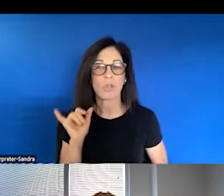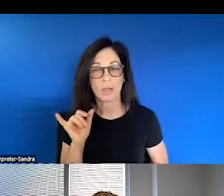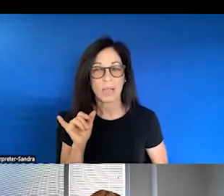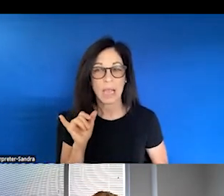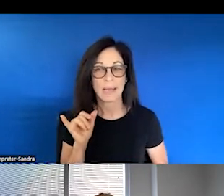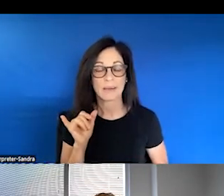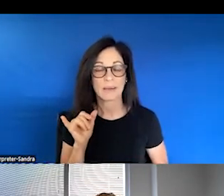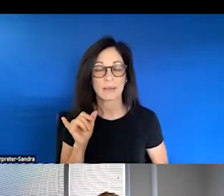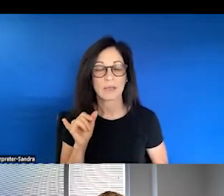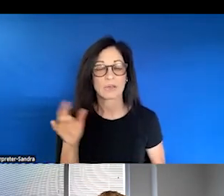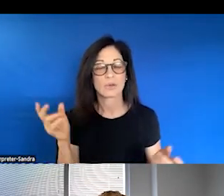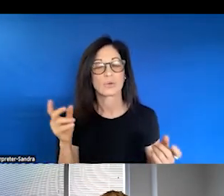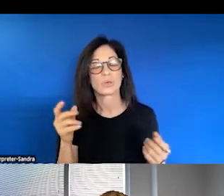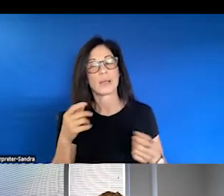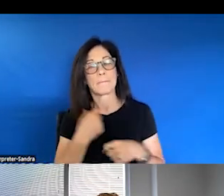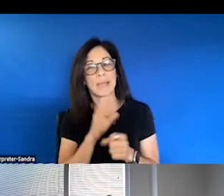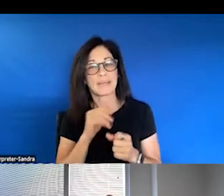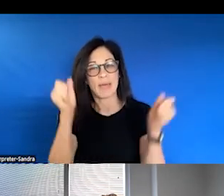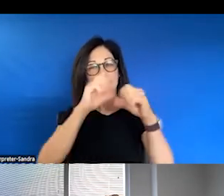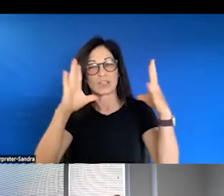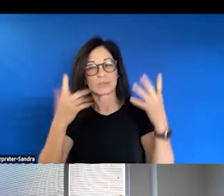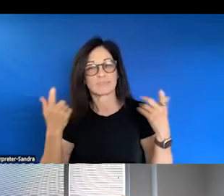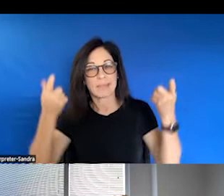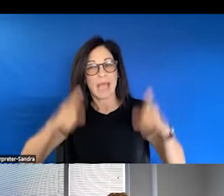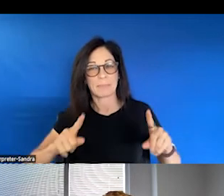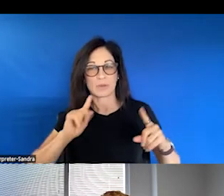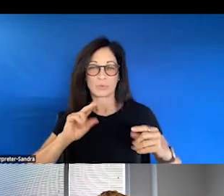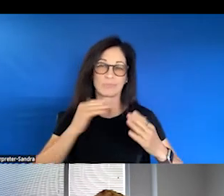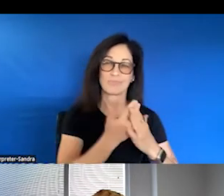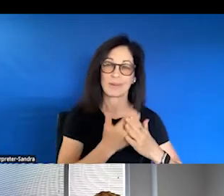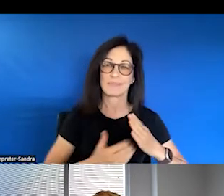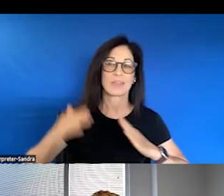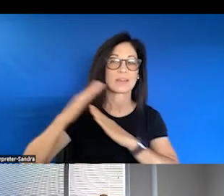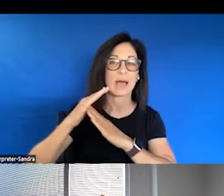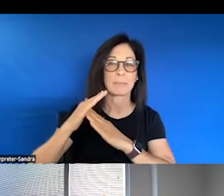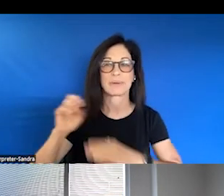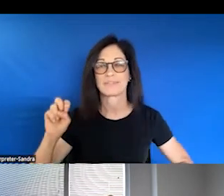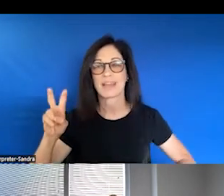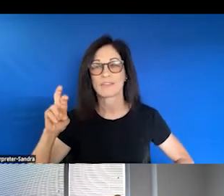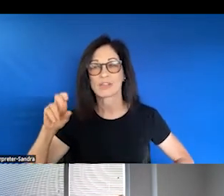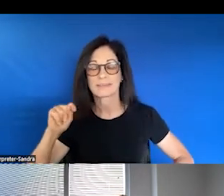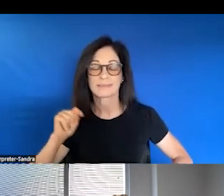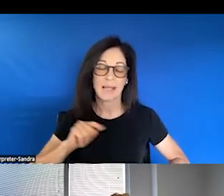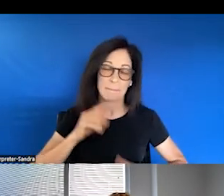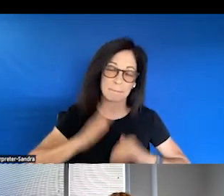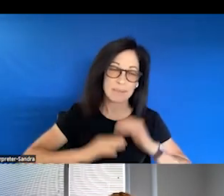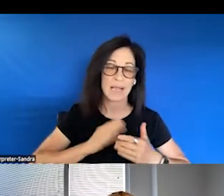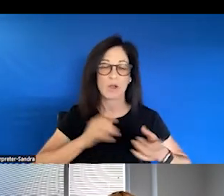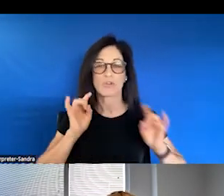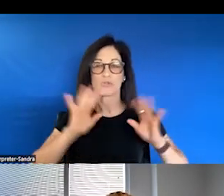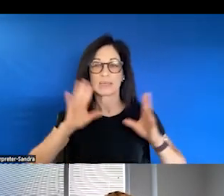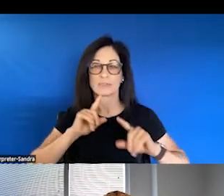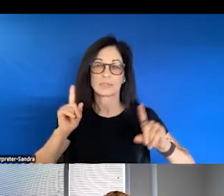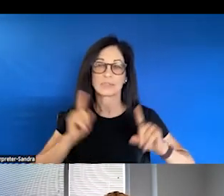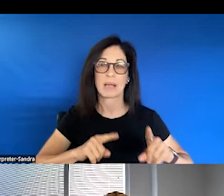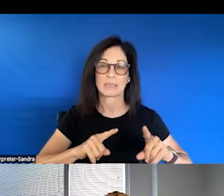to realize that vision, to get to the top of Everest in building our crisis response system. So